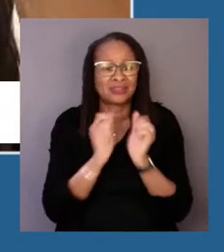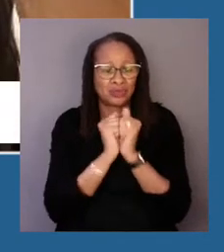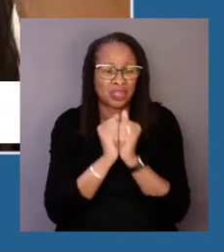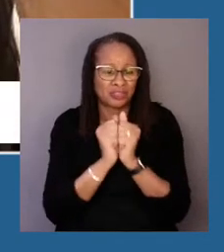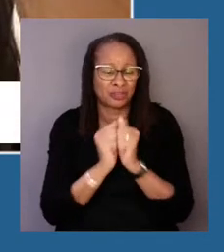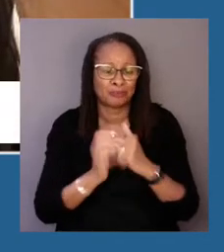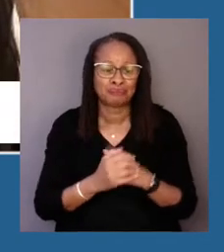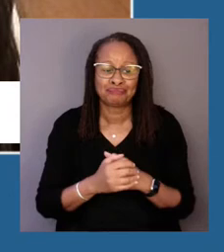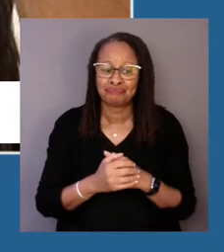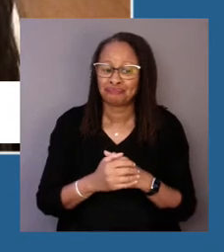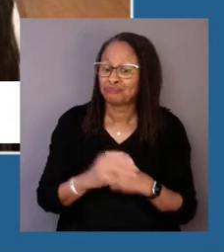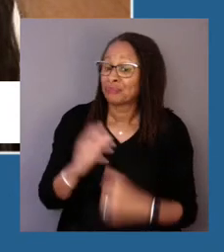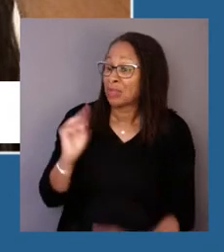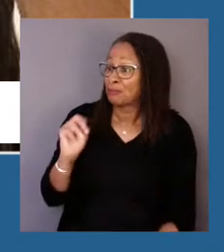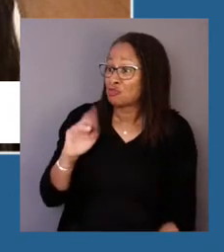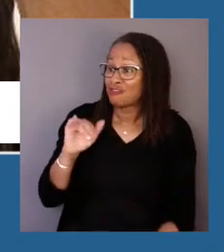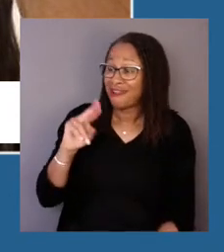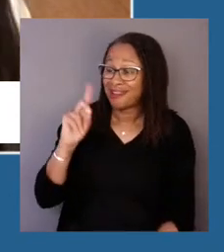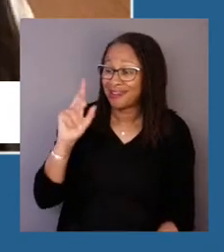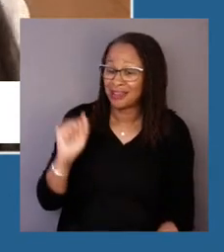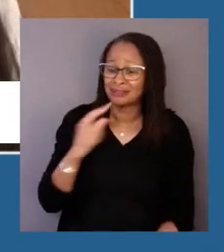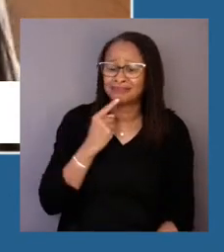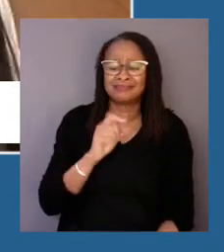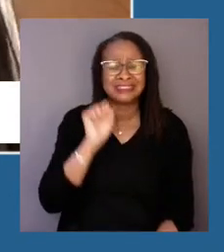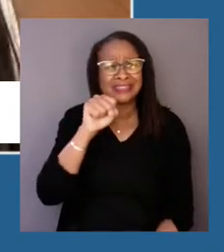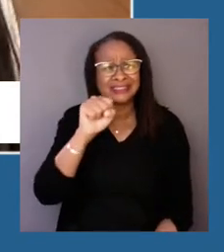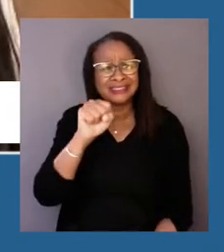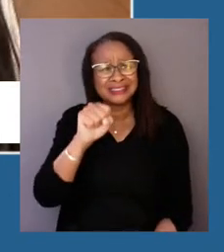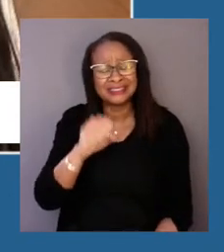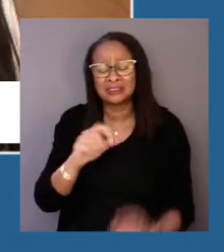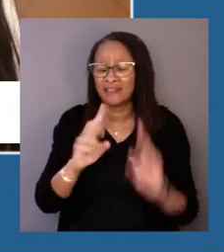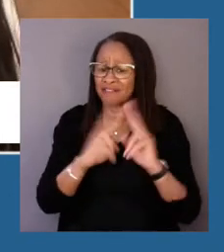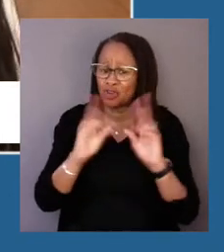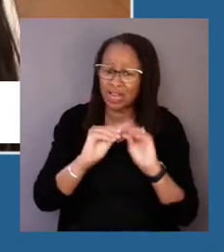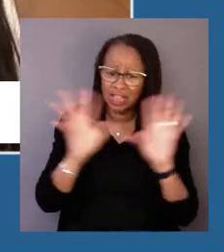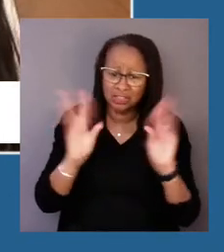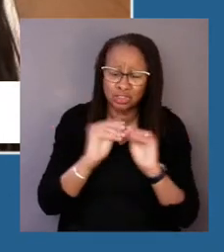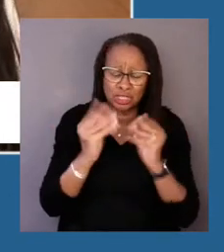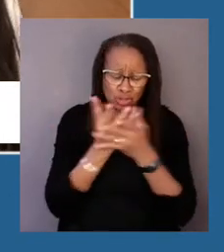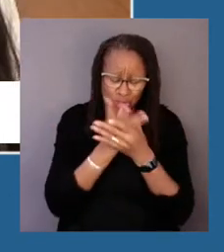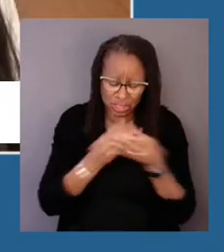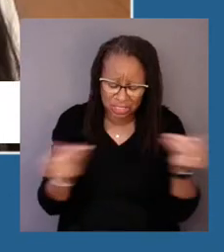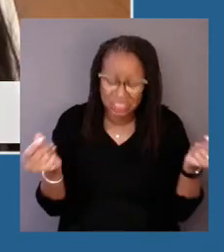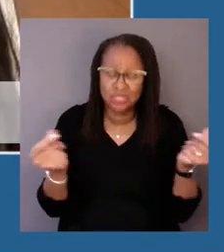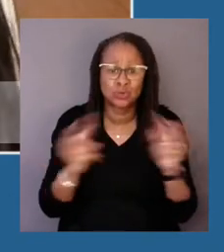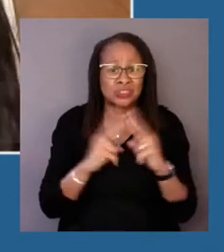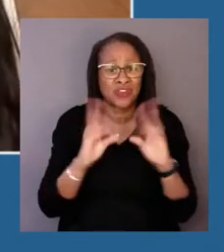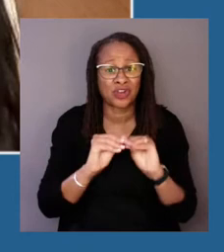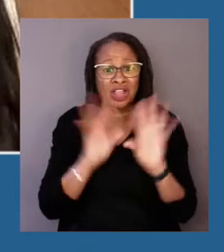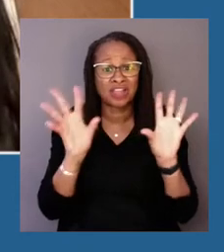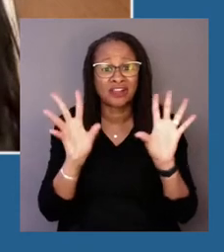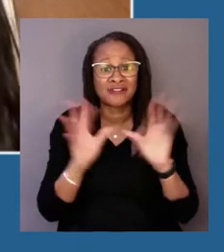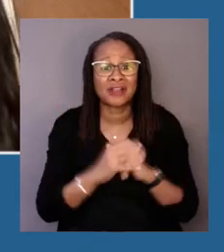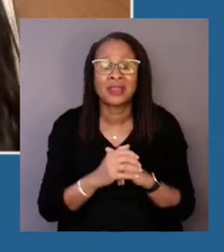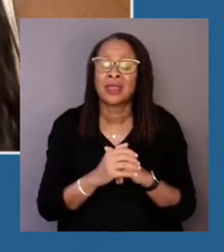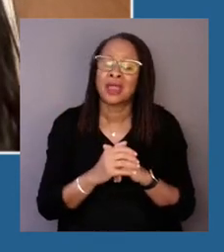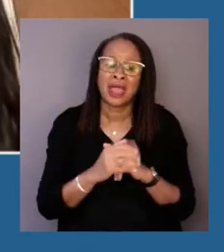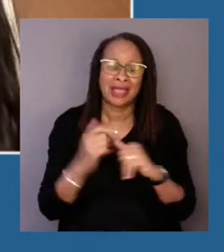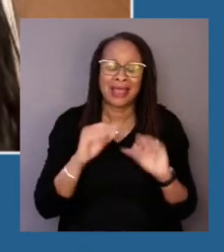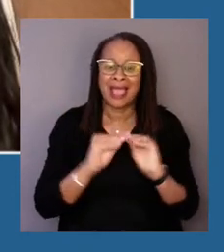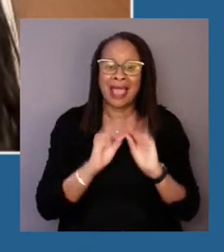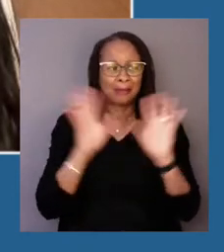Agreed. There's something very clarifying in your distillation was super clarifying. And I absolutely agree that